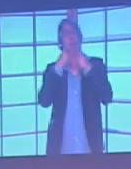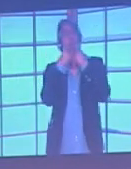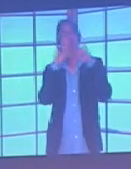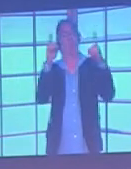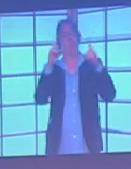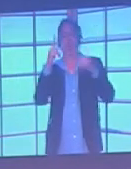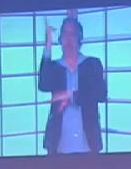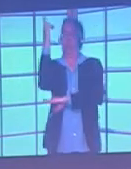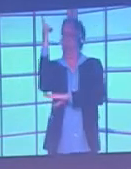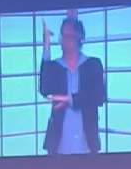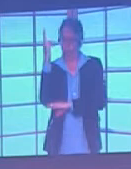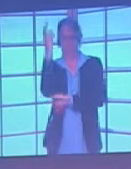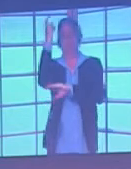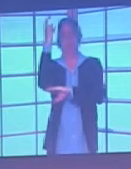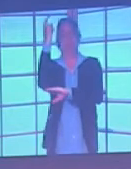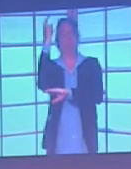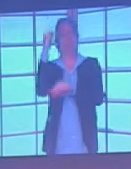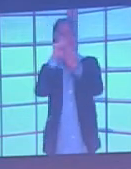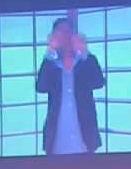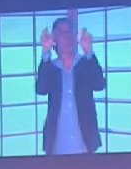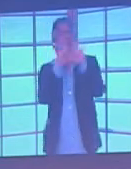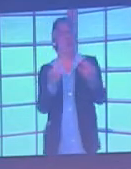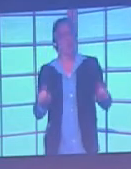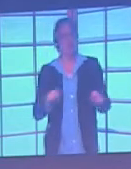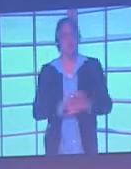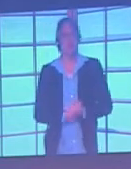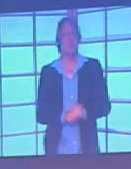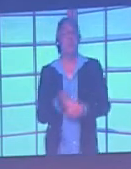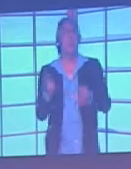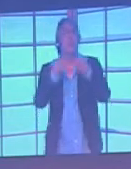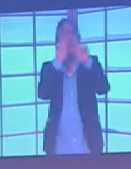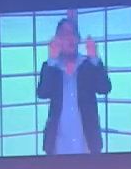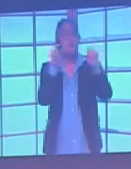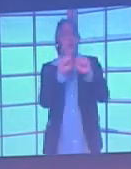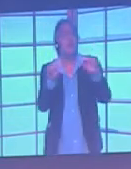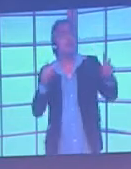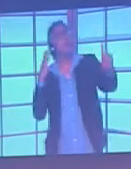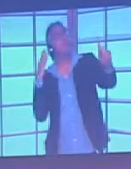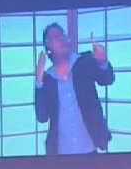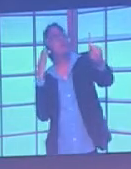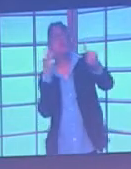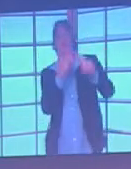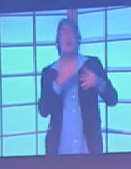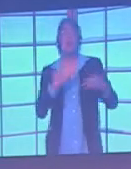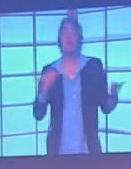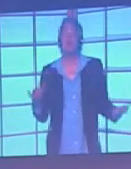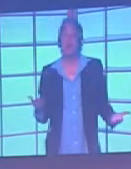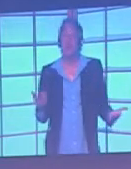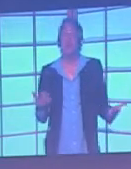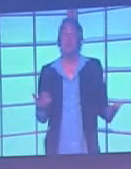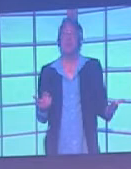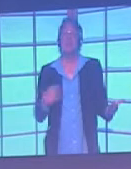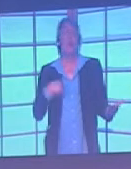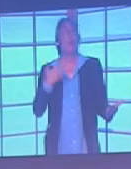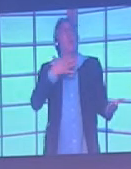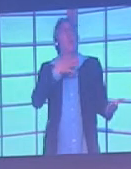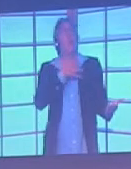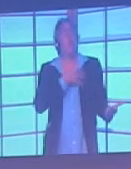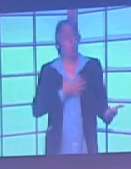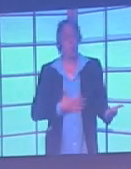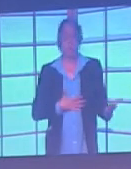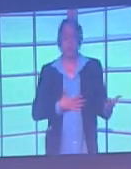our general target is to be a partner to talk